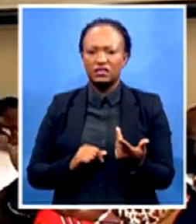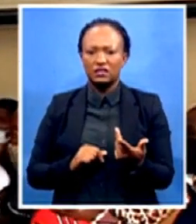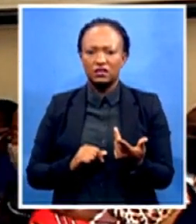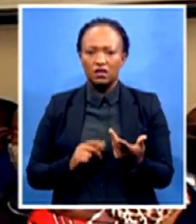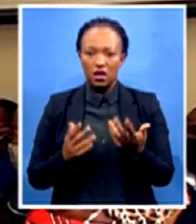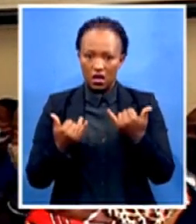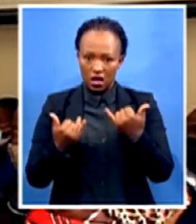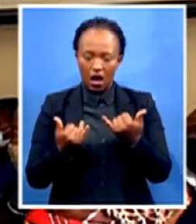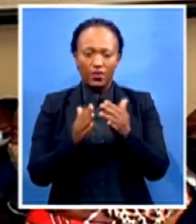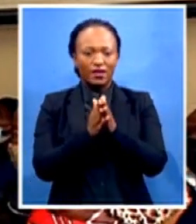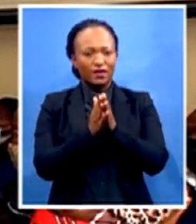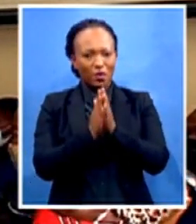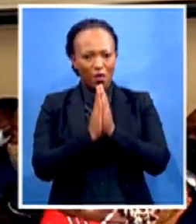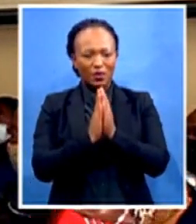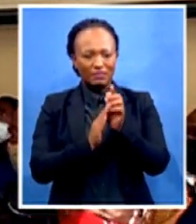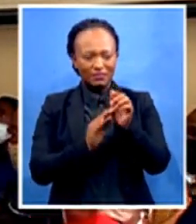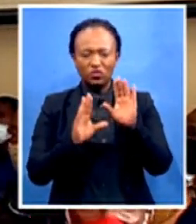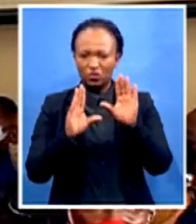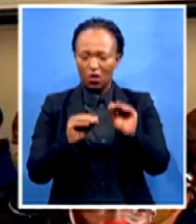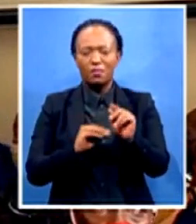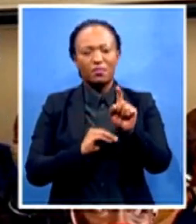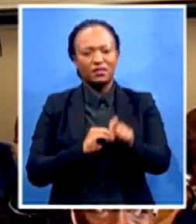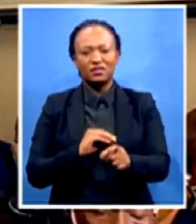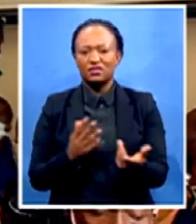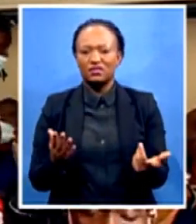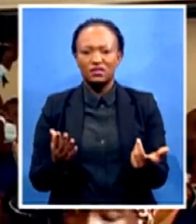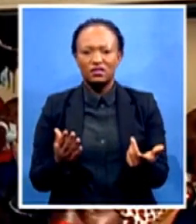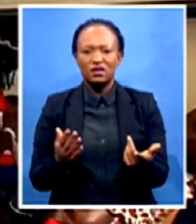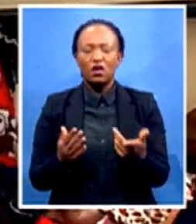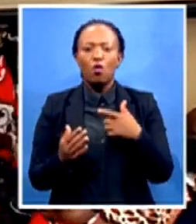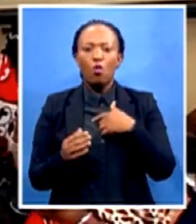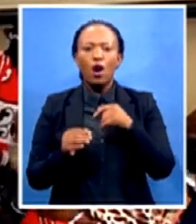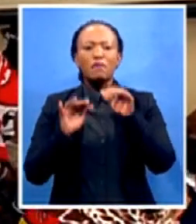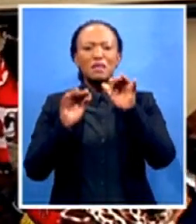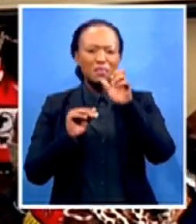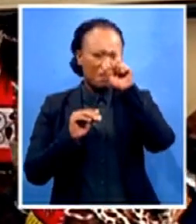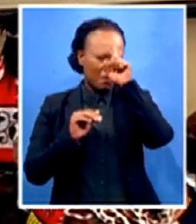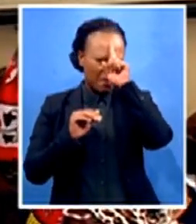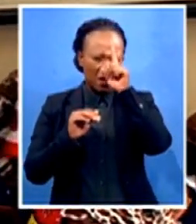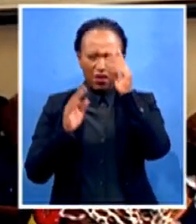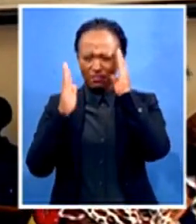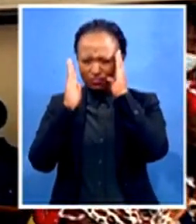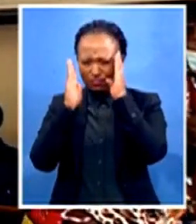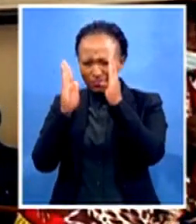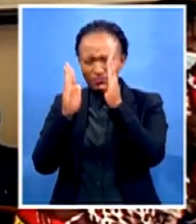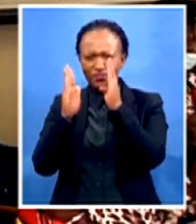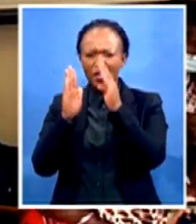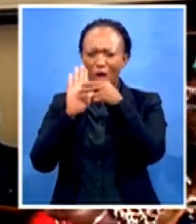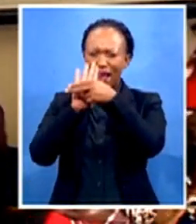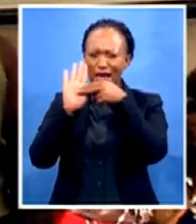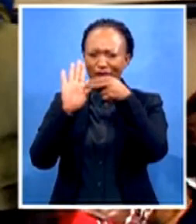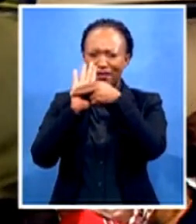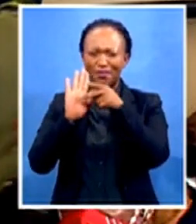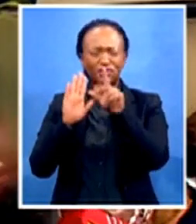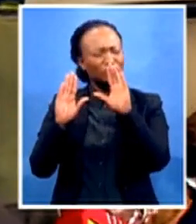They are calling for the stereotyping and labeling to stop, because it is for that reason we are in this court